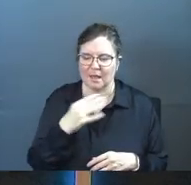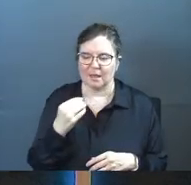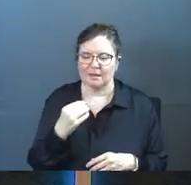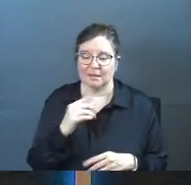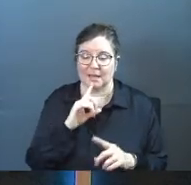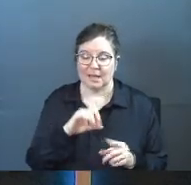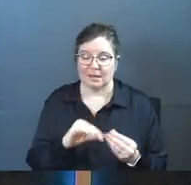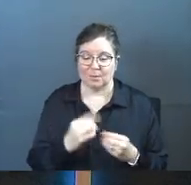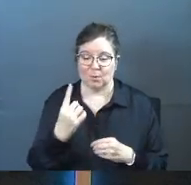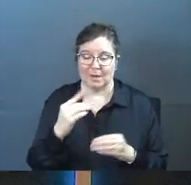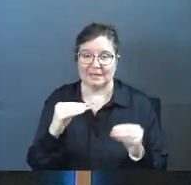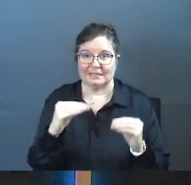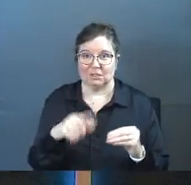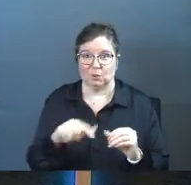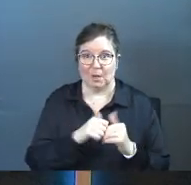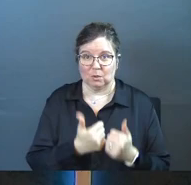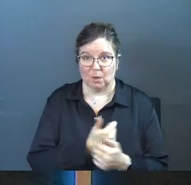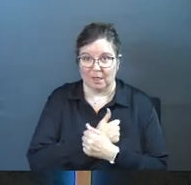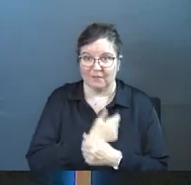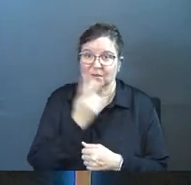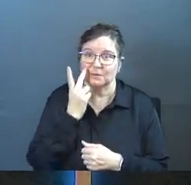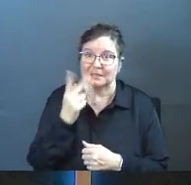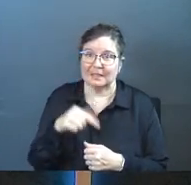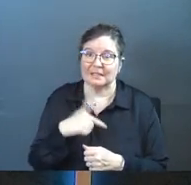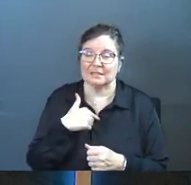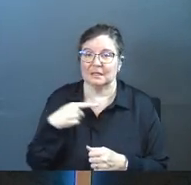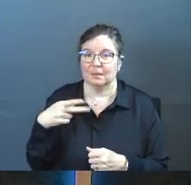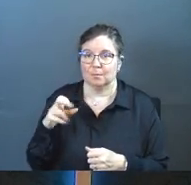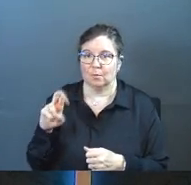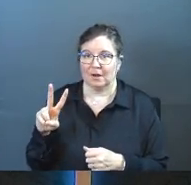And answer number one is to teach you how to love. And you'll see this in